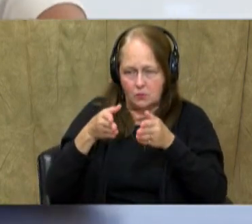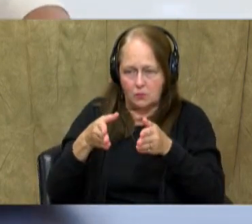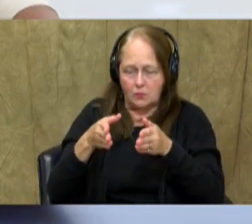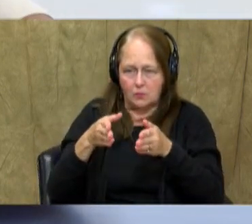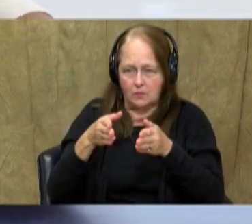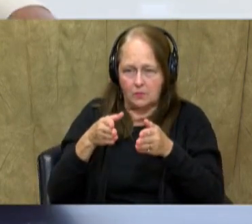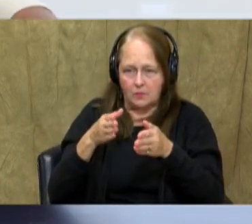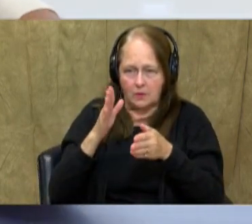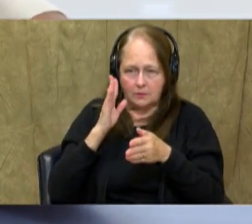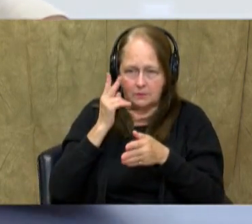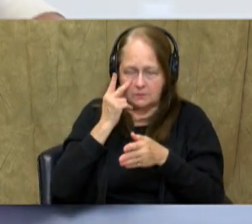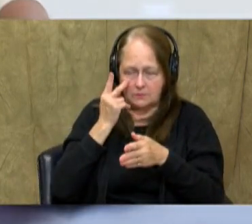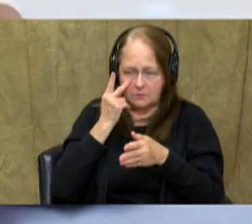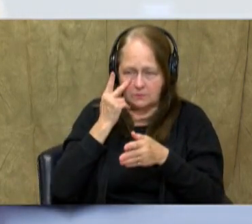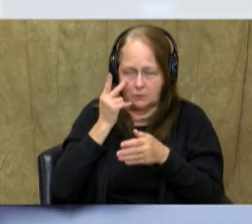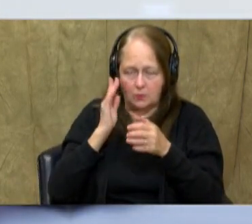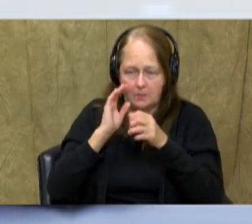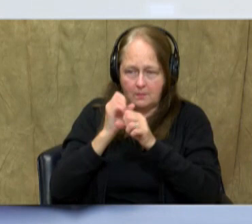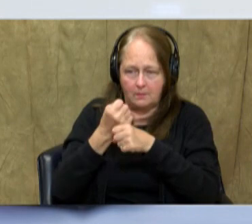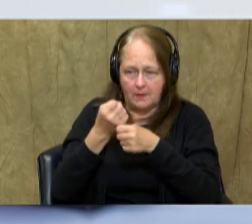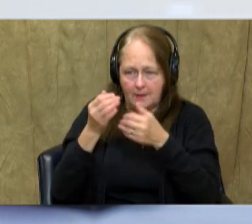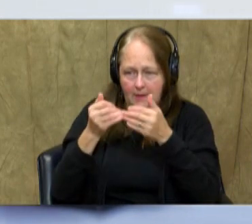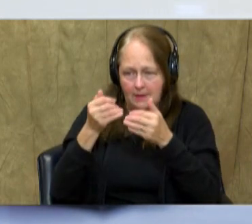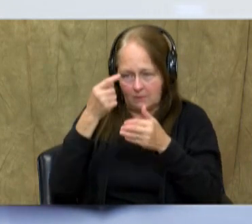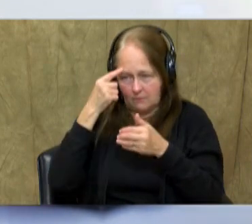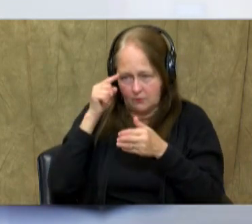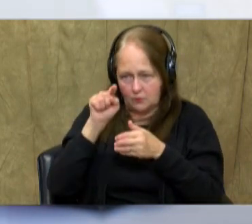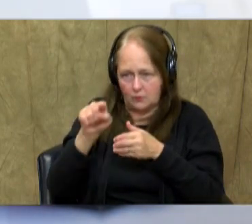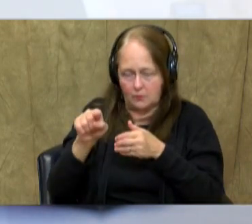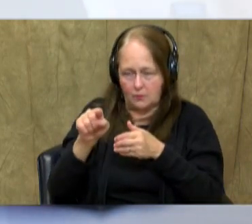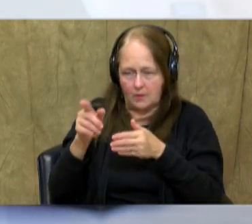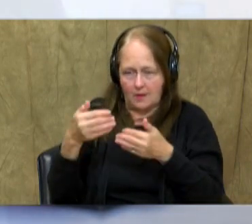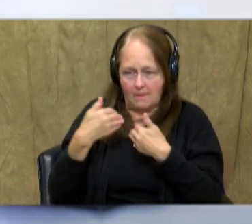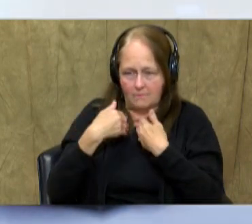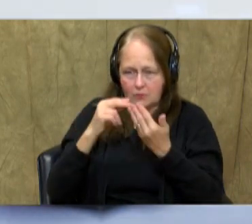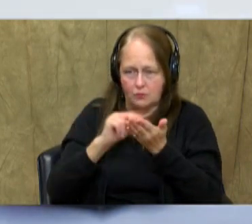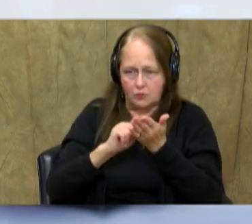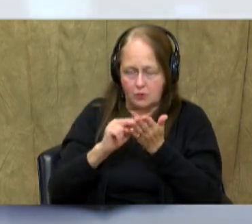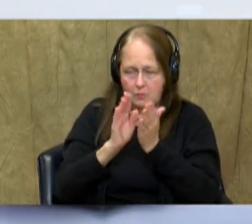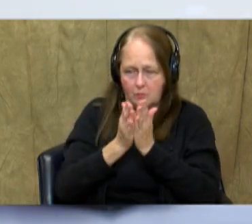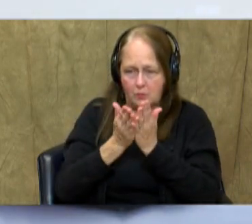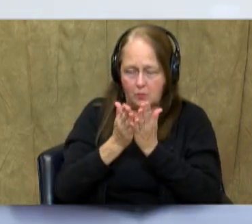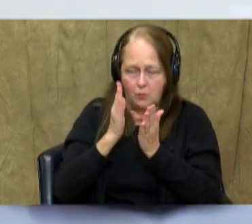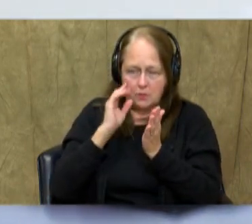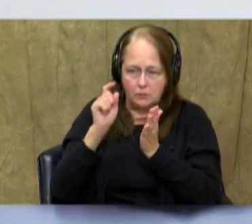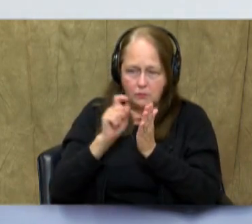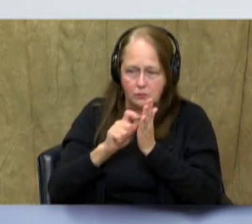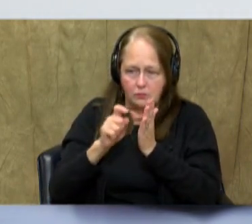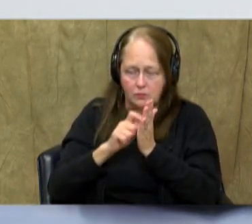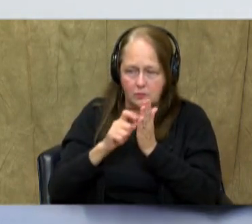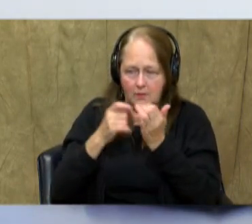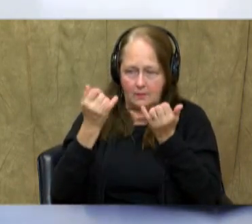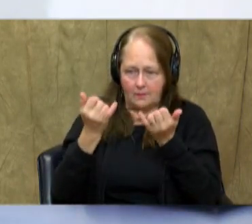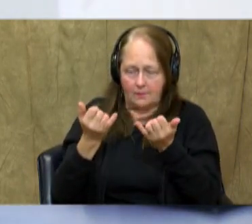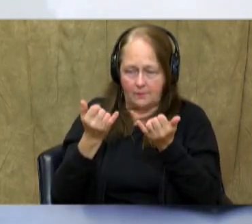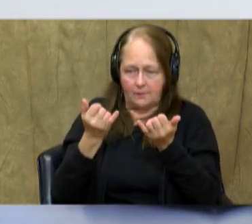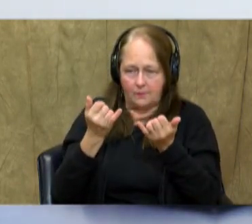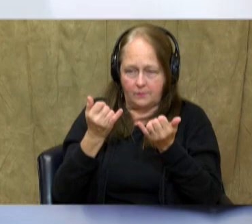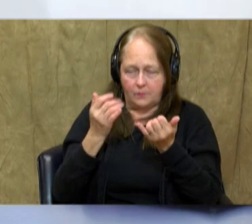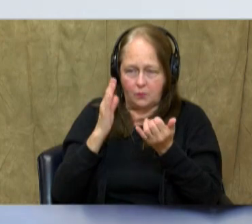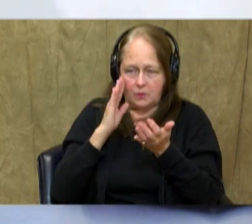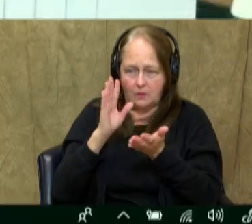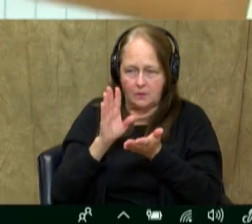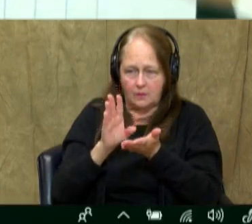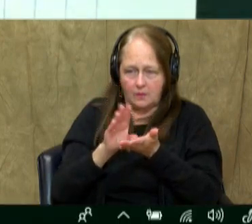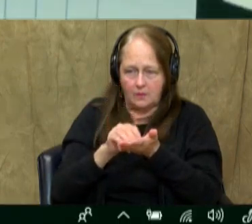I typically see that I think is going to make it a little bit easier for you. So if you've got your notebook out and you're doing a diagram right now, you can copy what I'm